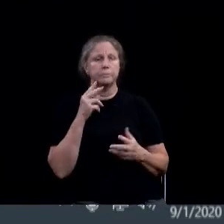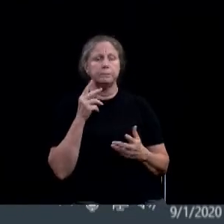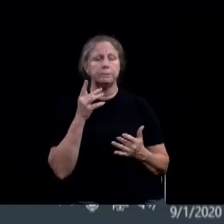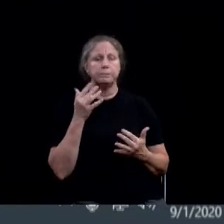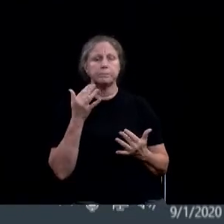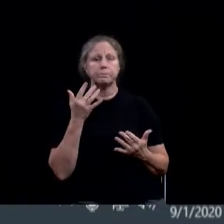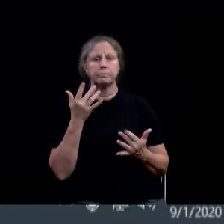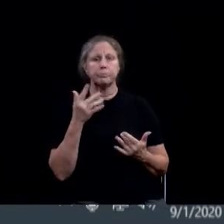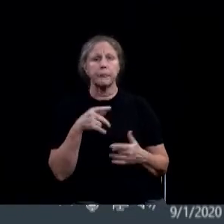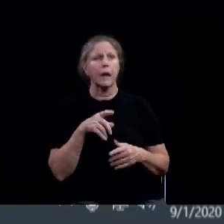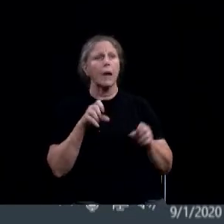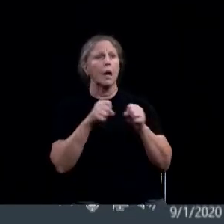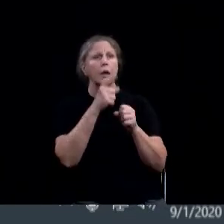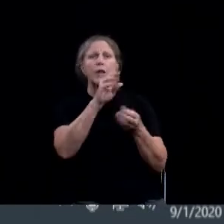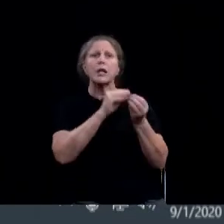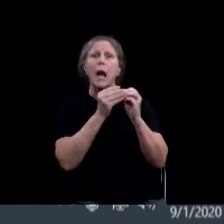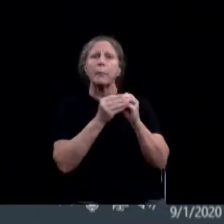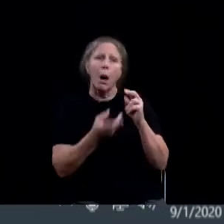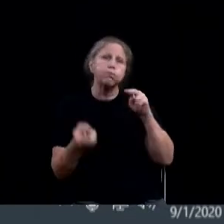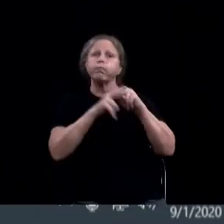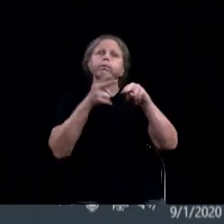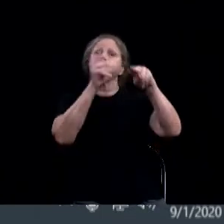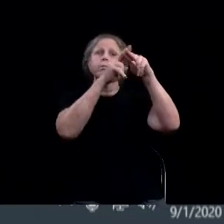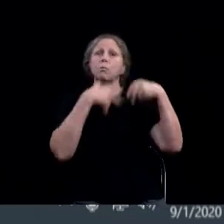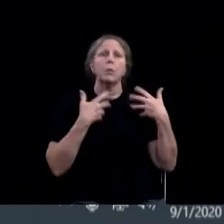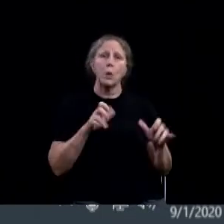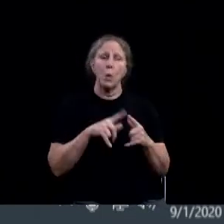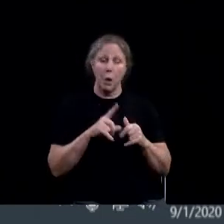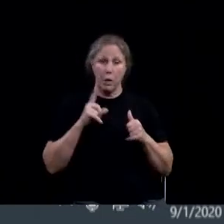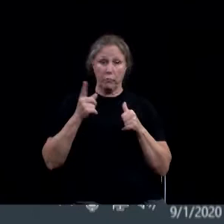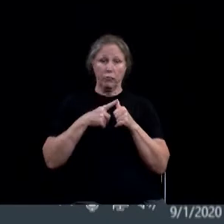the start of the year and a steady decrease over the course of the year. So